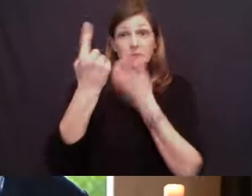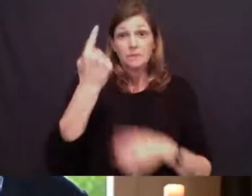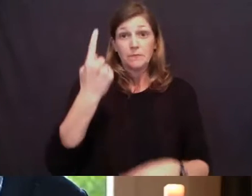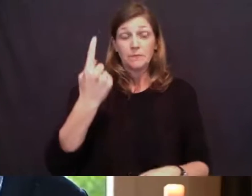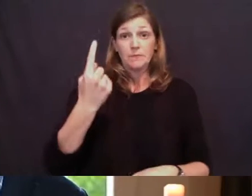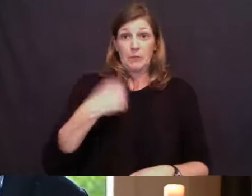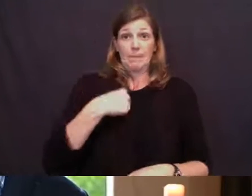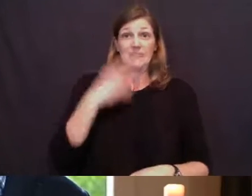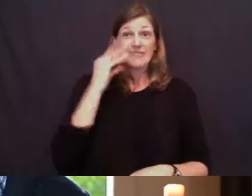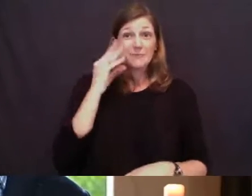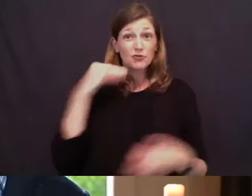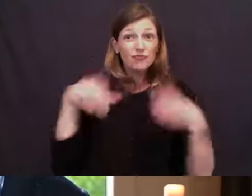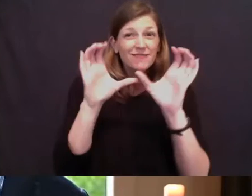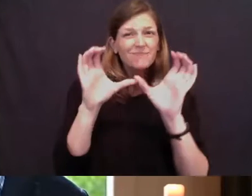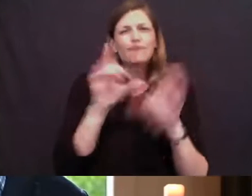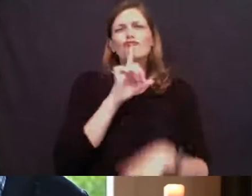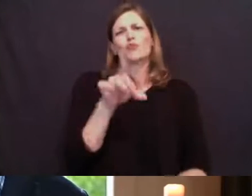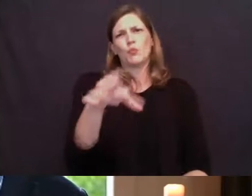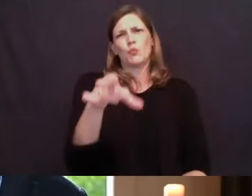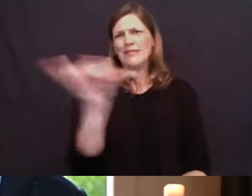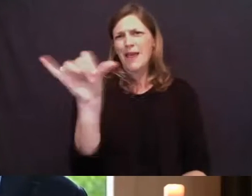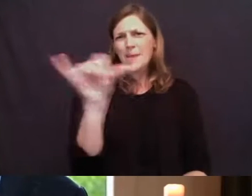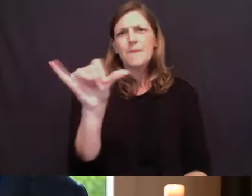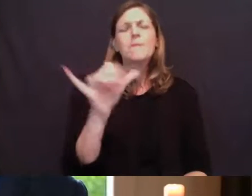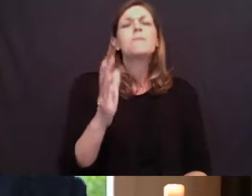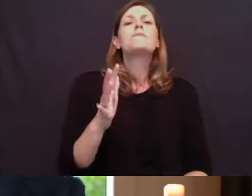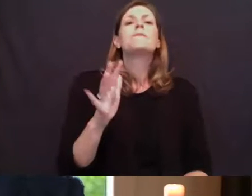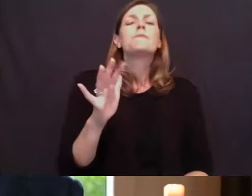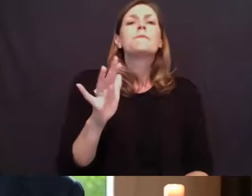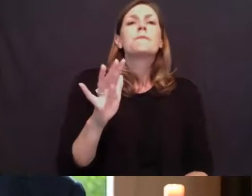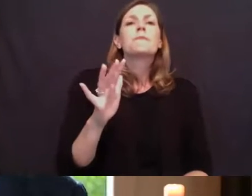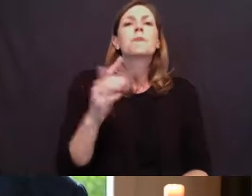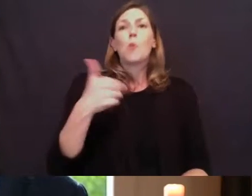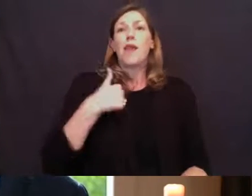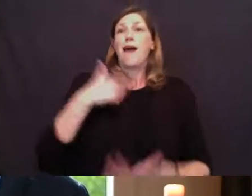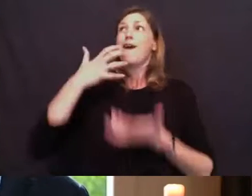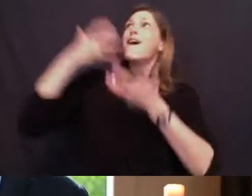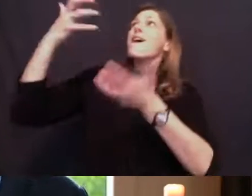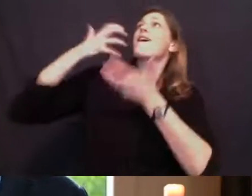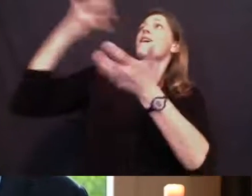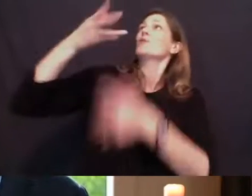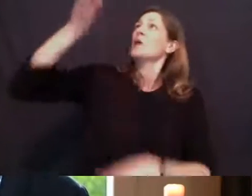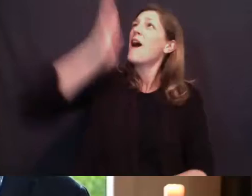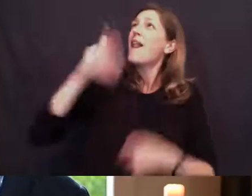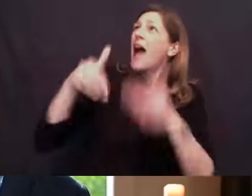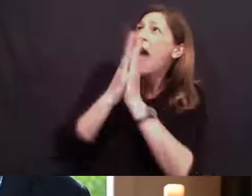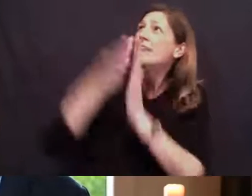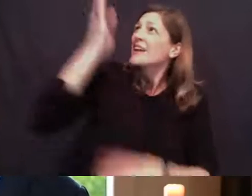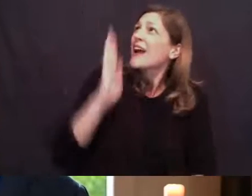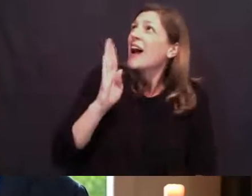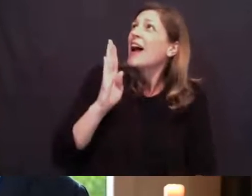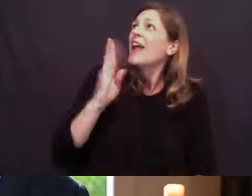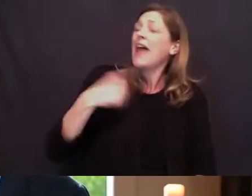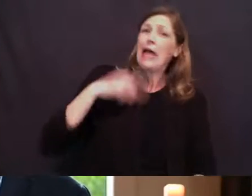crisis, and I'm sure you're in the same boat, when I have a crisis, when I cry out to God, when I ask God, when I need